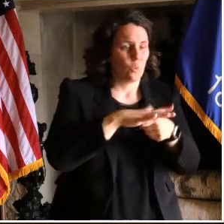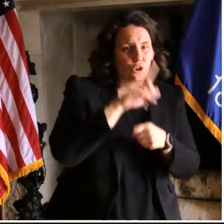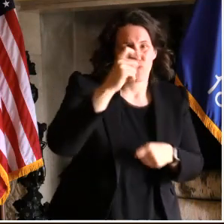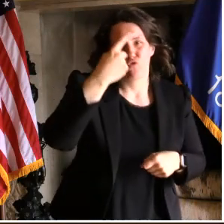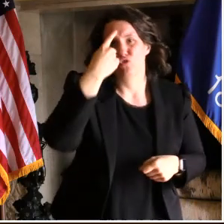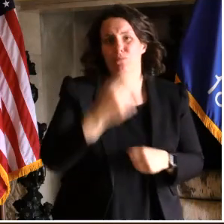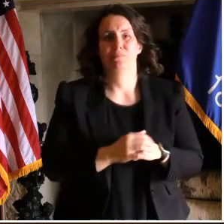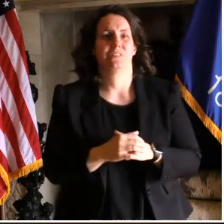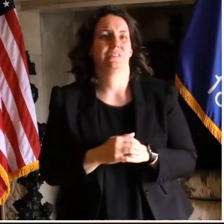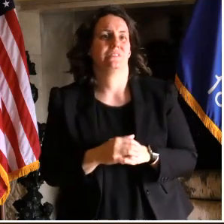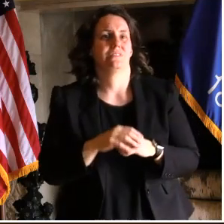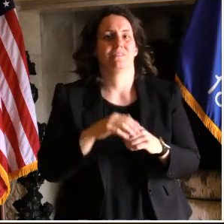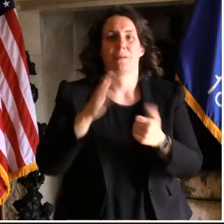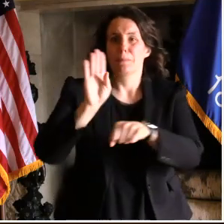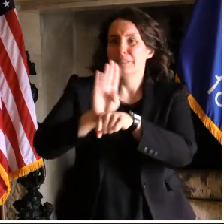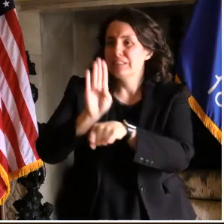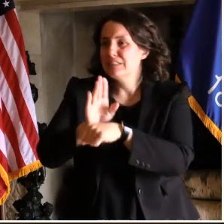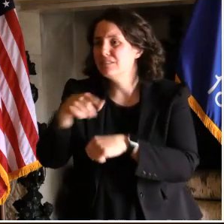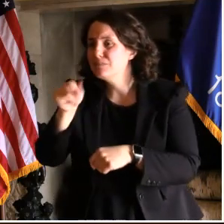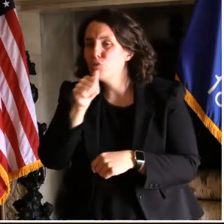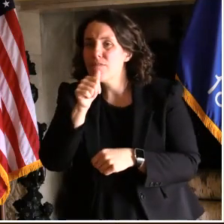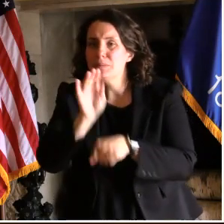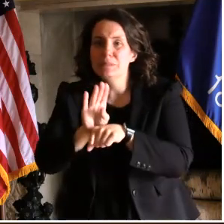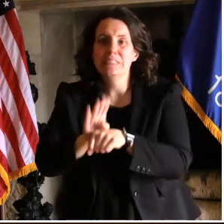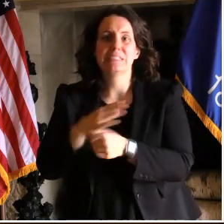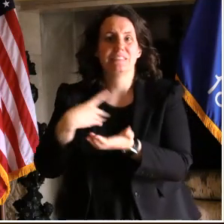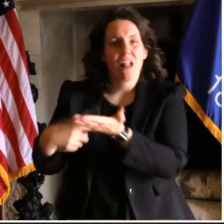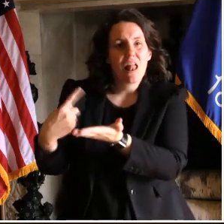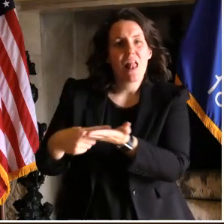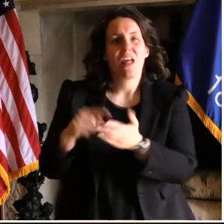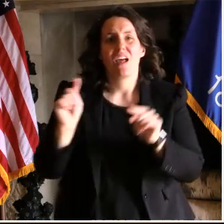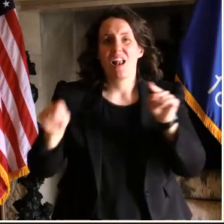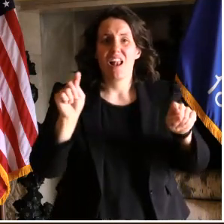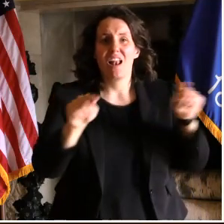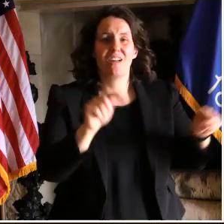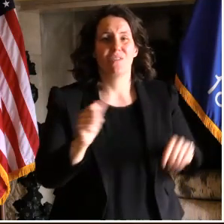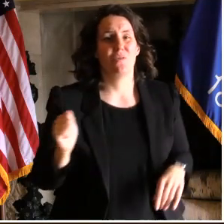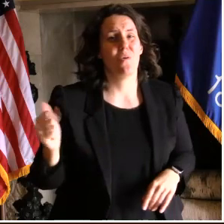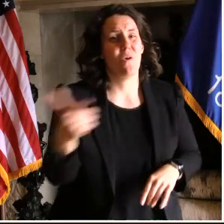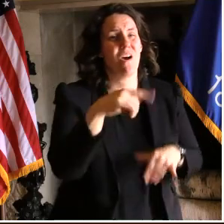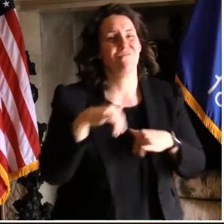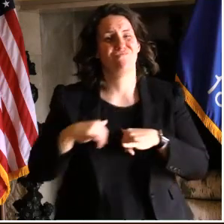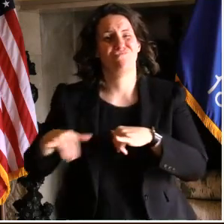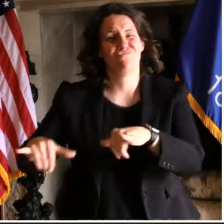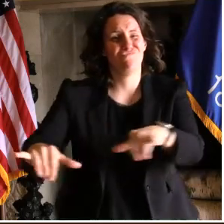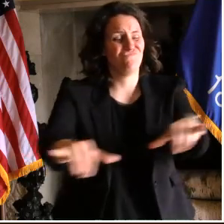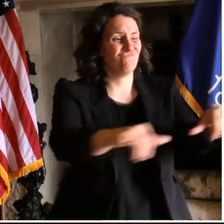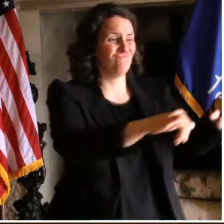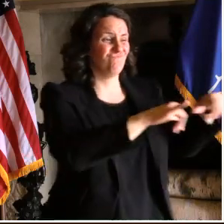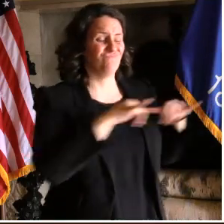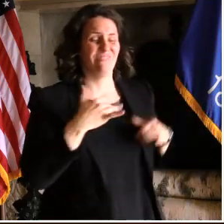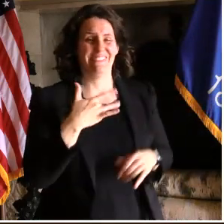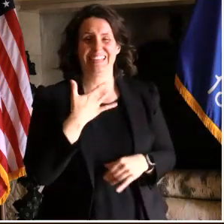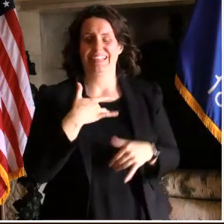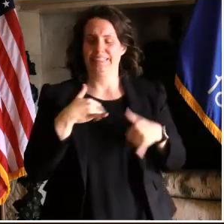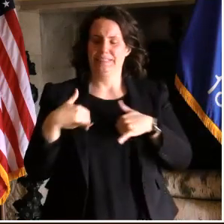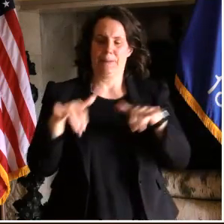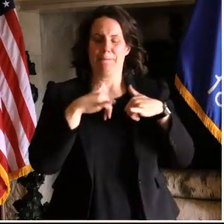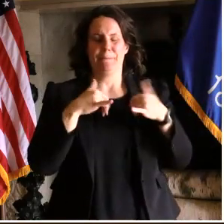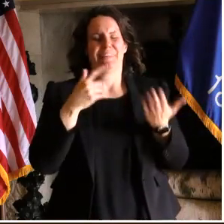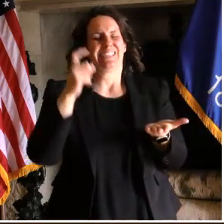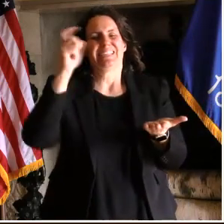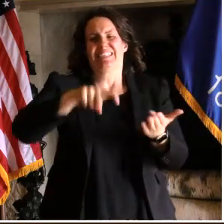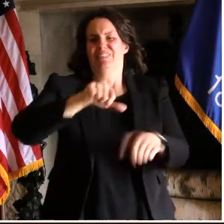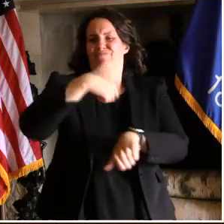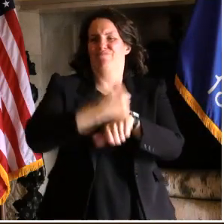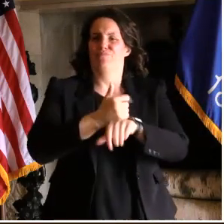business community that convinced me that this is the right thing to do. It's important to consider all people,